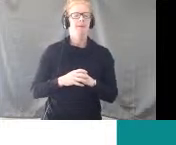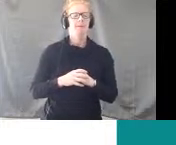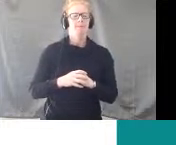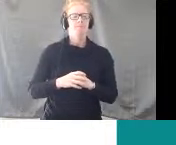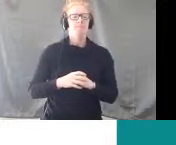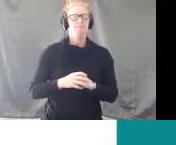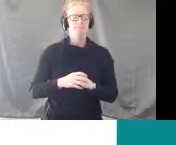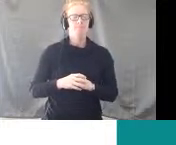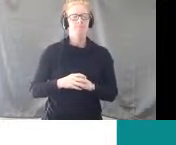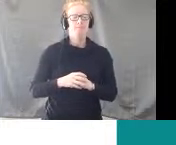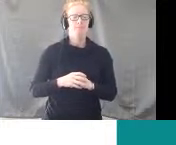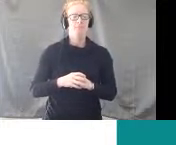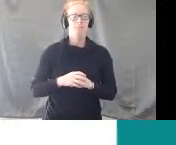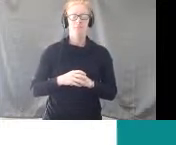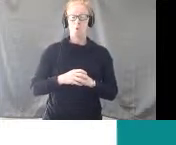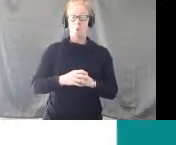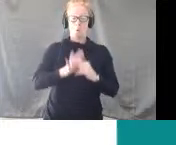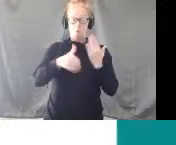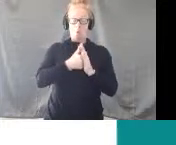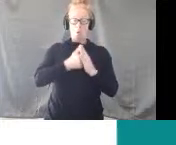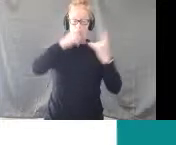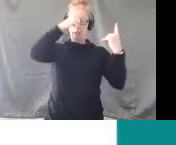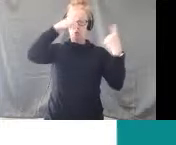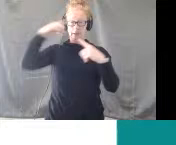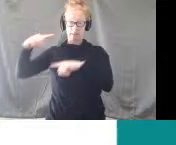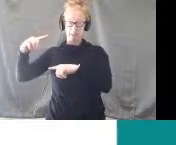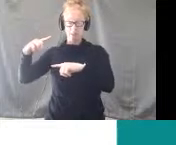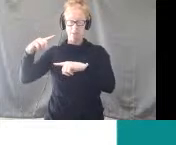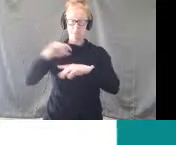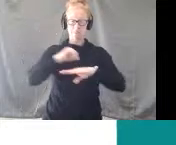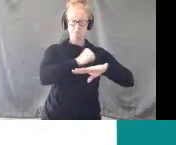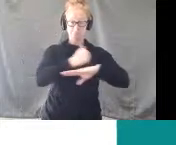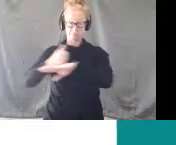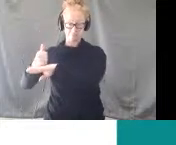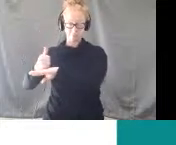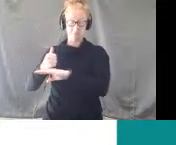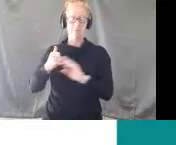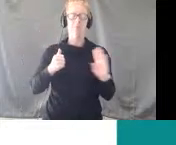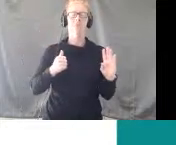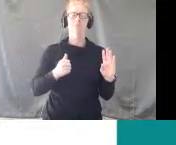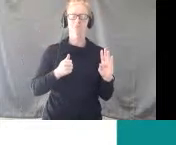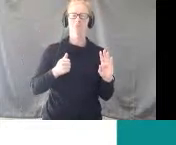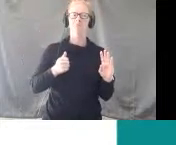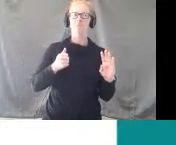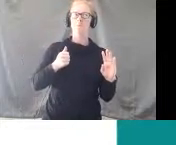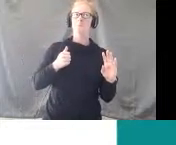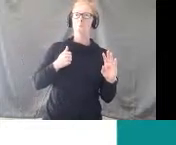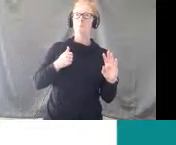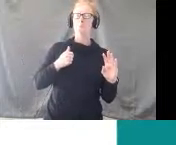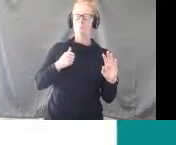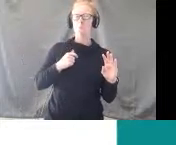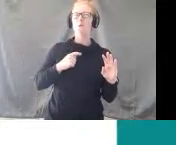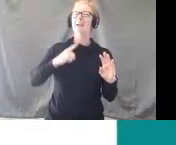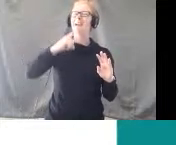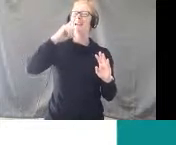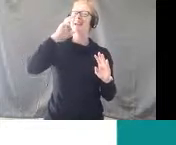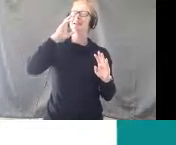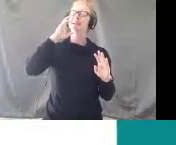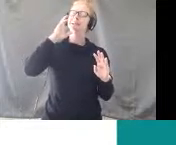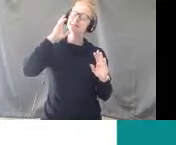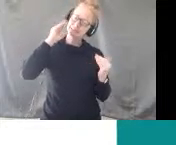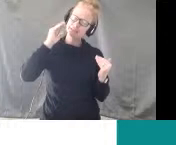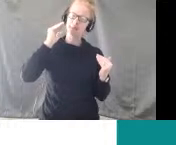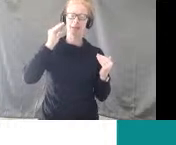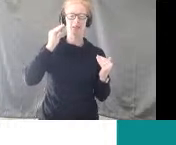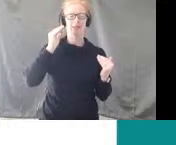with the agreements that we have in place at that time, we anticipate that there will be very